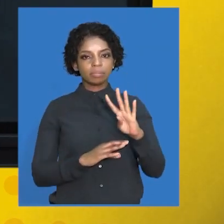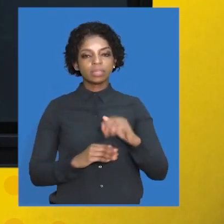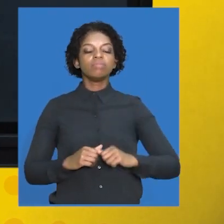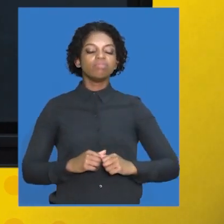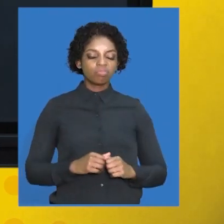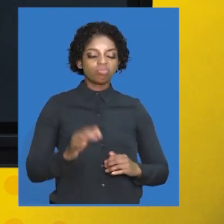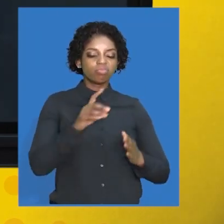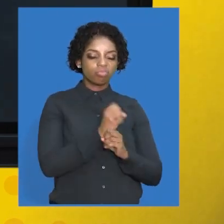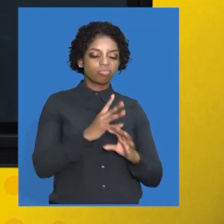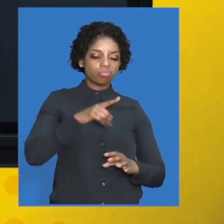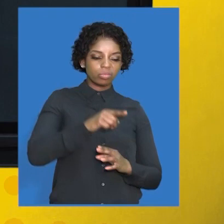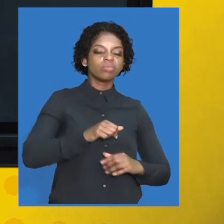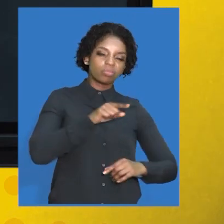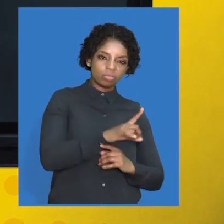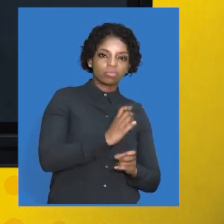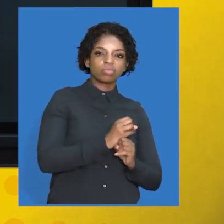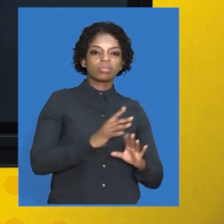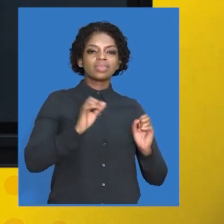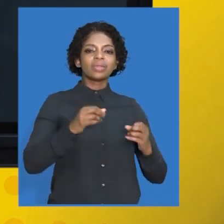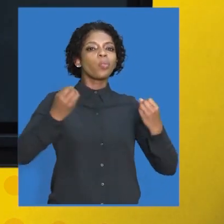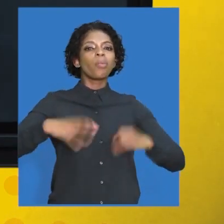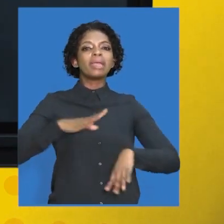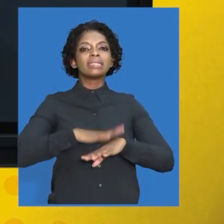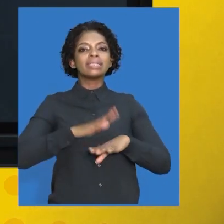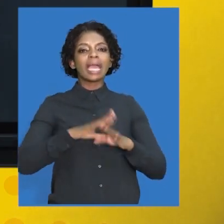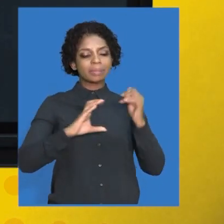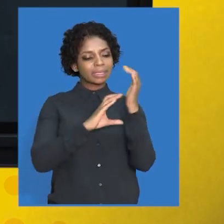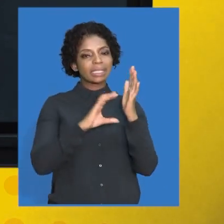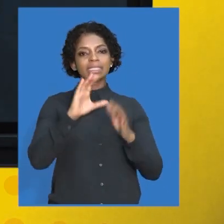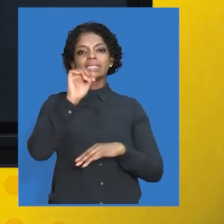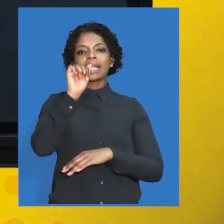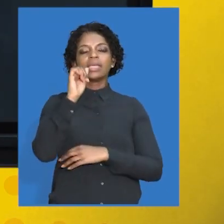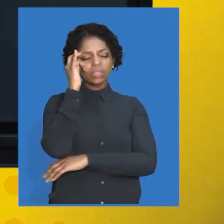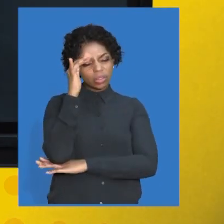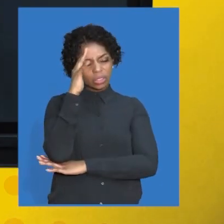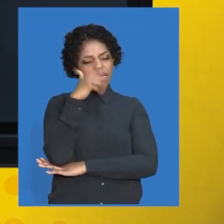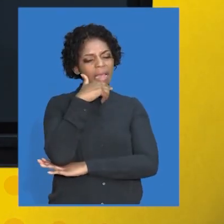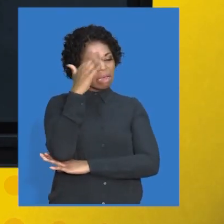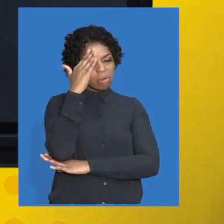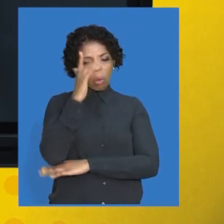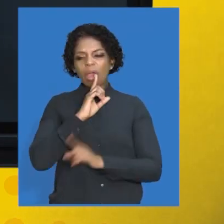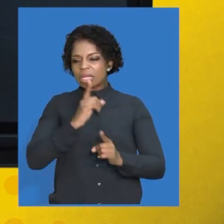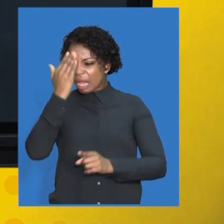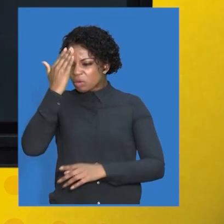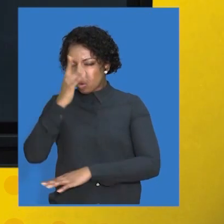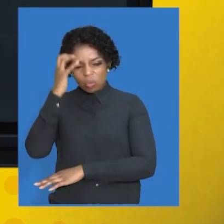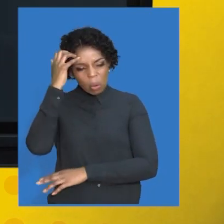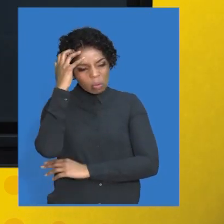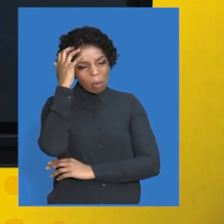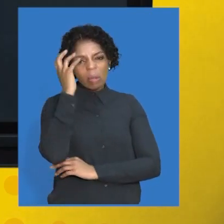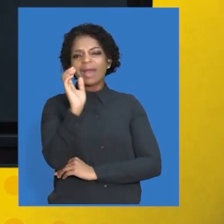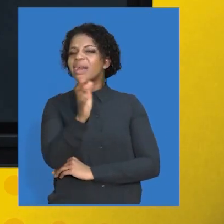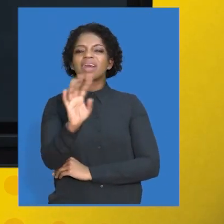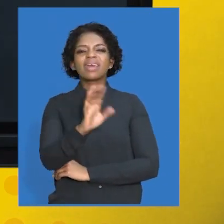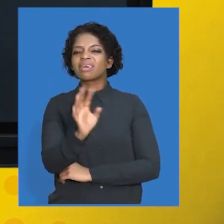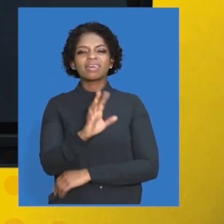A questions where you sit and you daydream about the potential answer there, because every minute that you lose out is time that you're not going